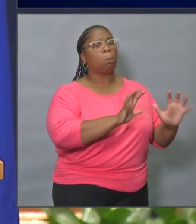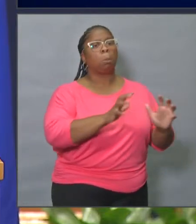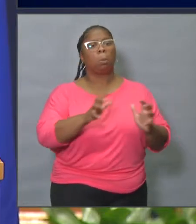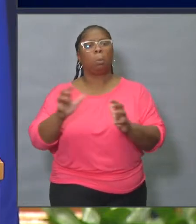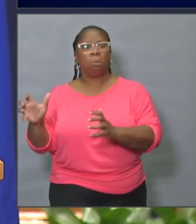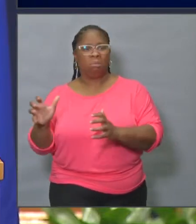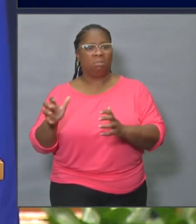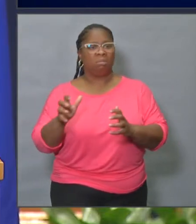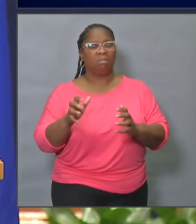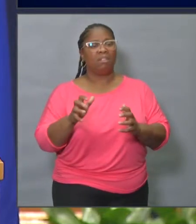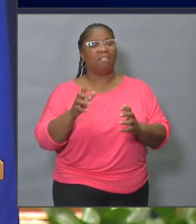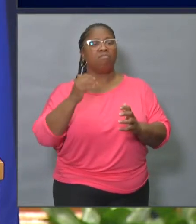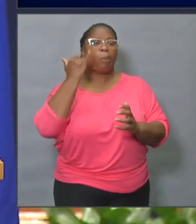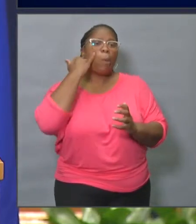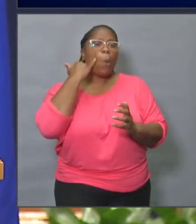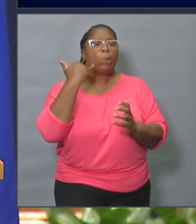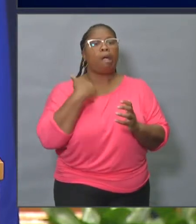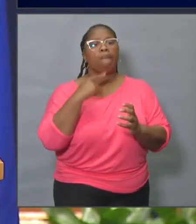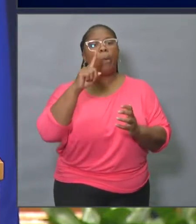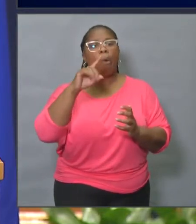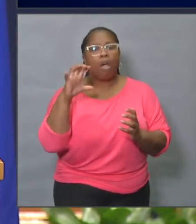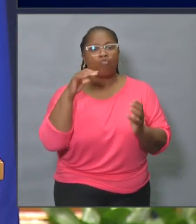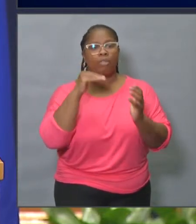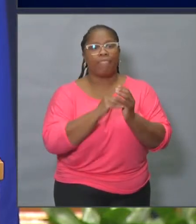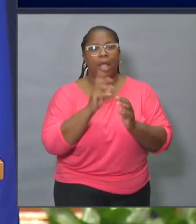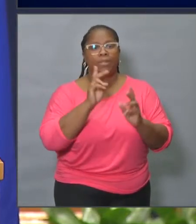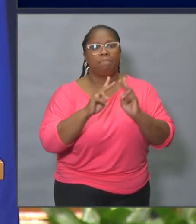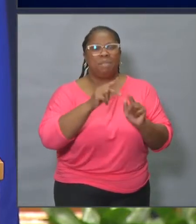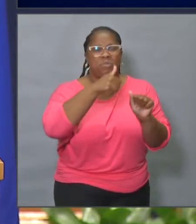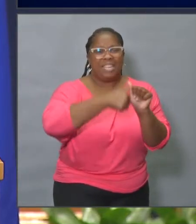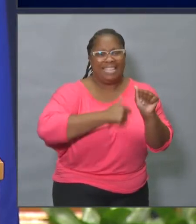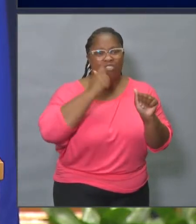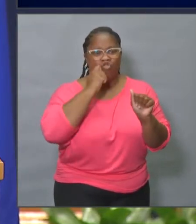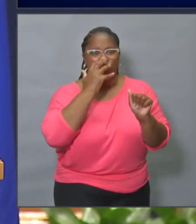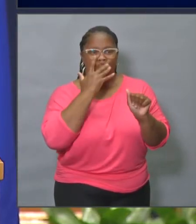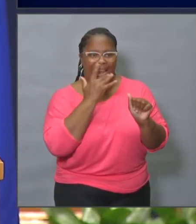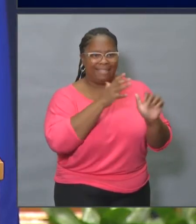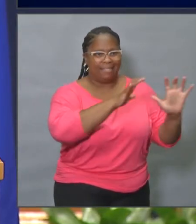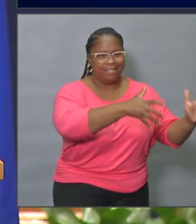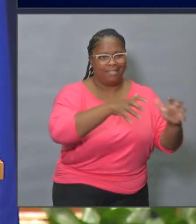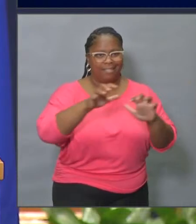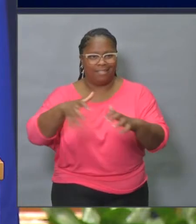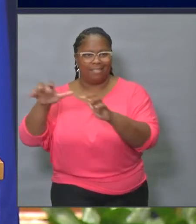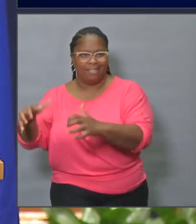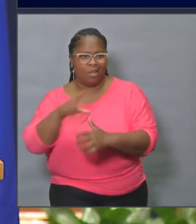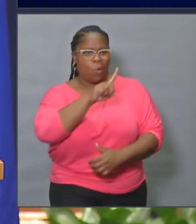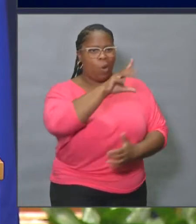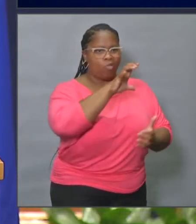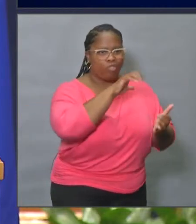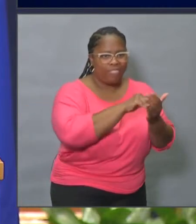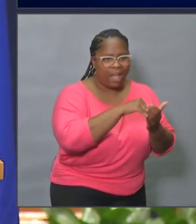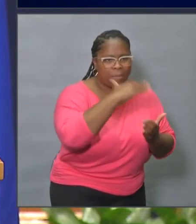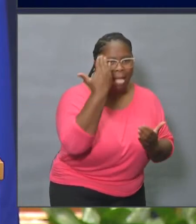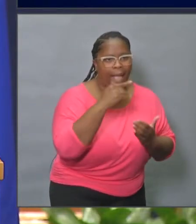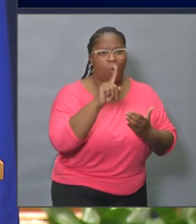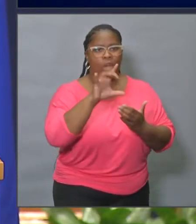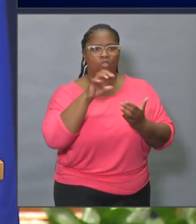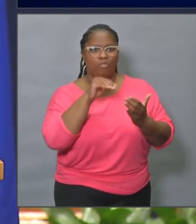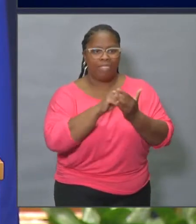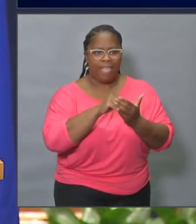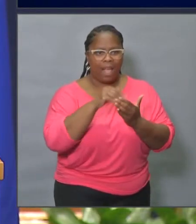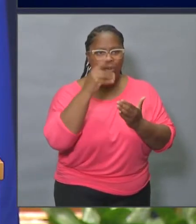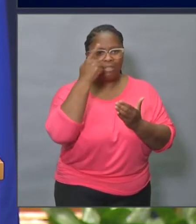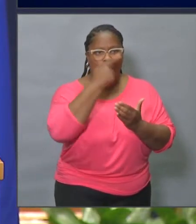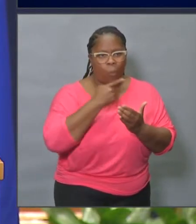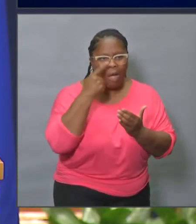per 100,000 people, we're able to make comparisons with other groups across the population, and this reveals more about which